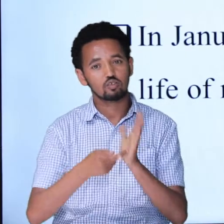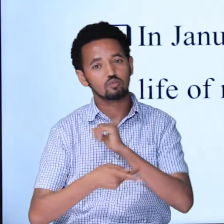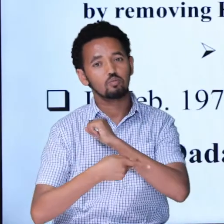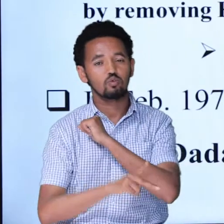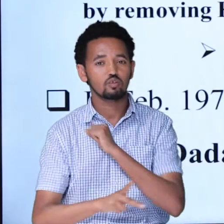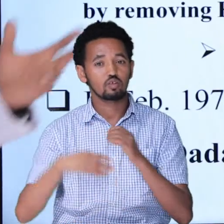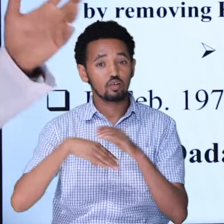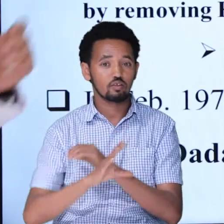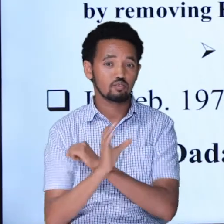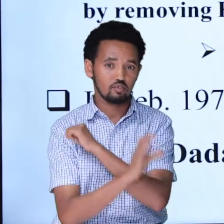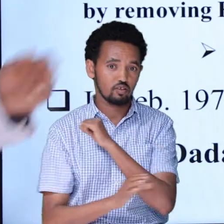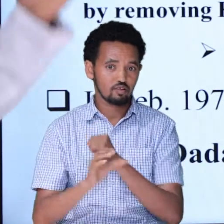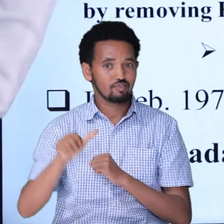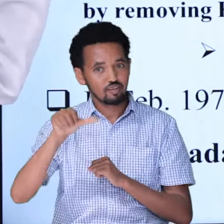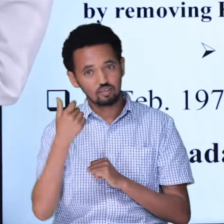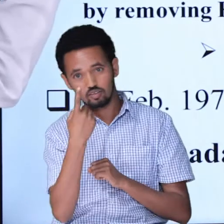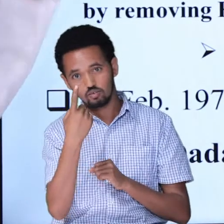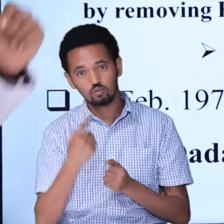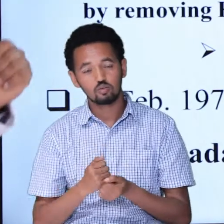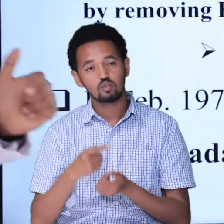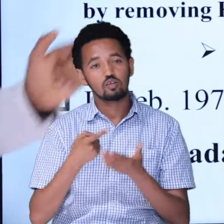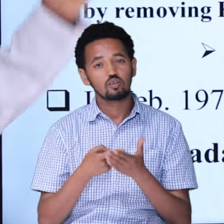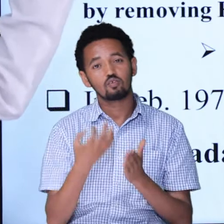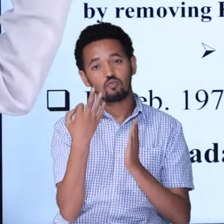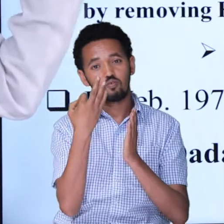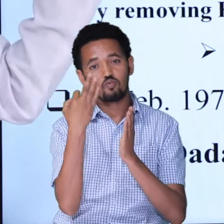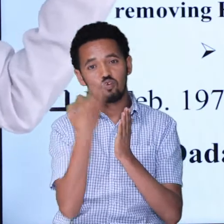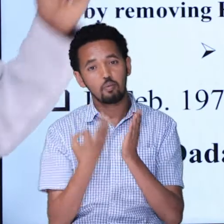the country. The other one, in February